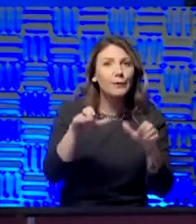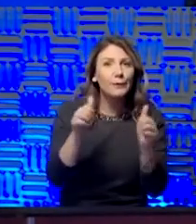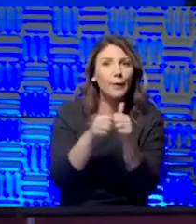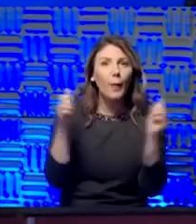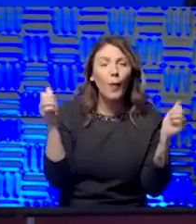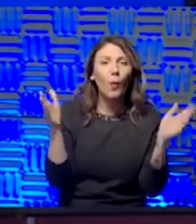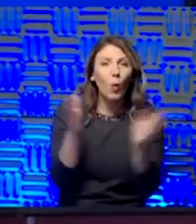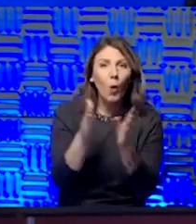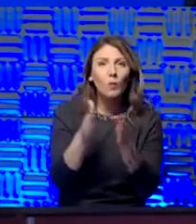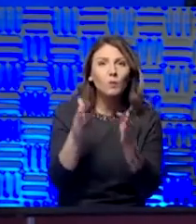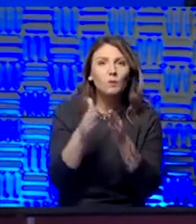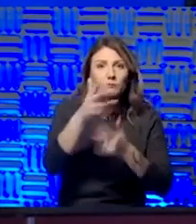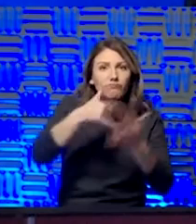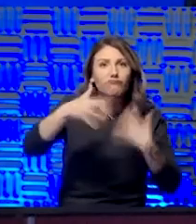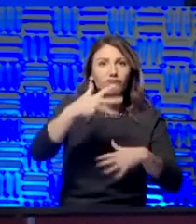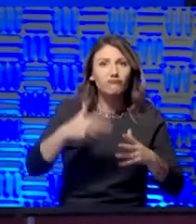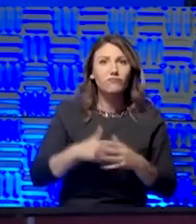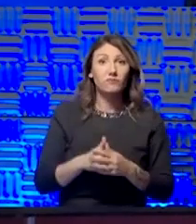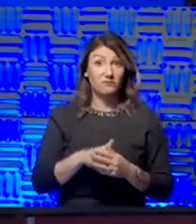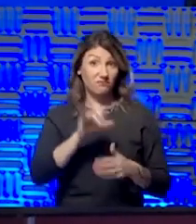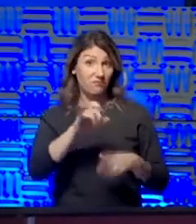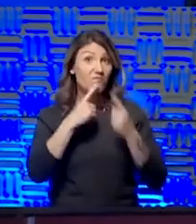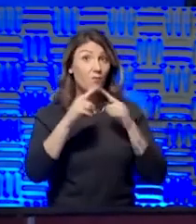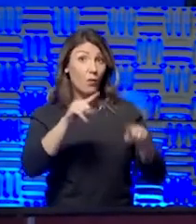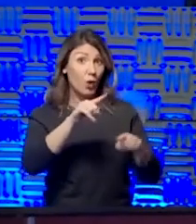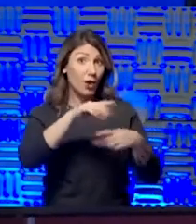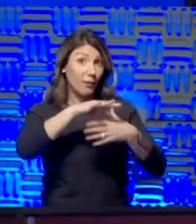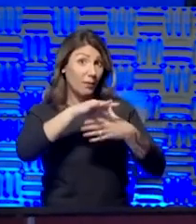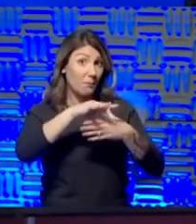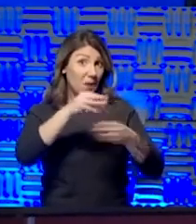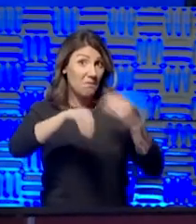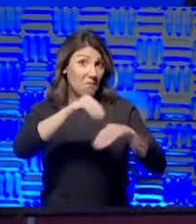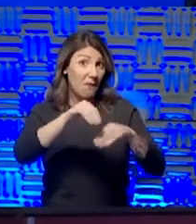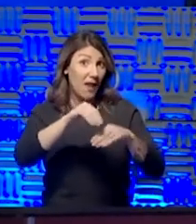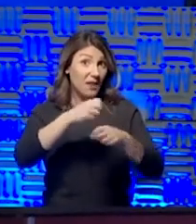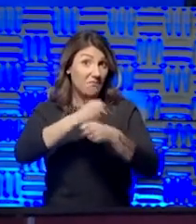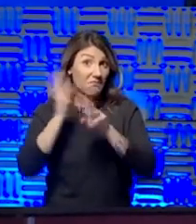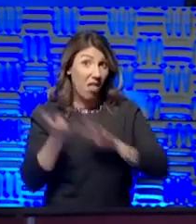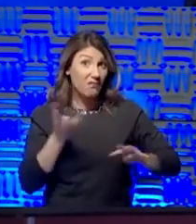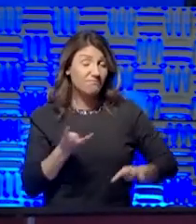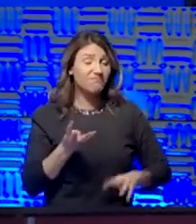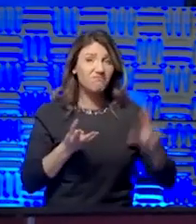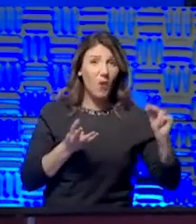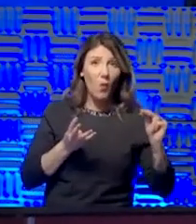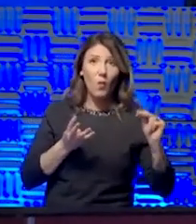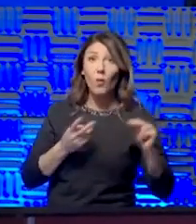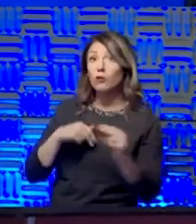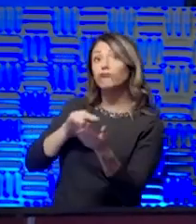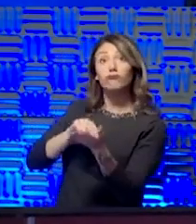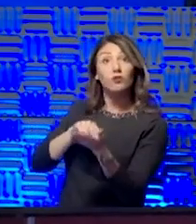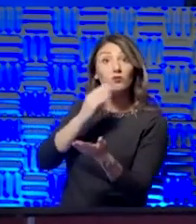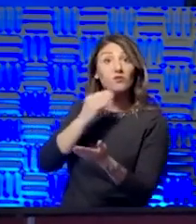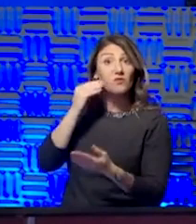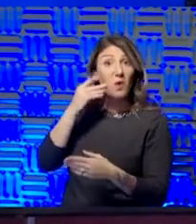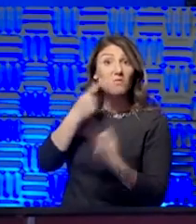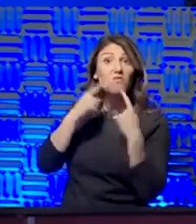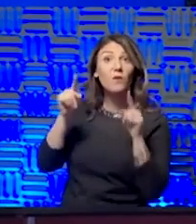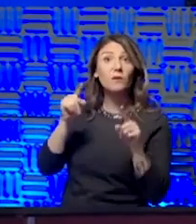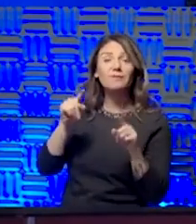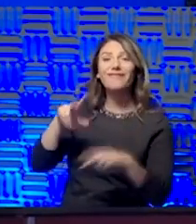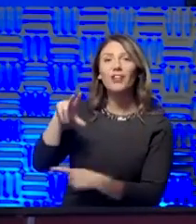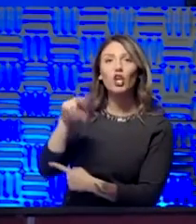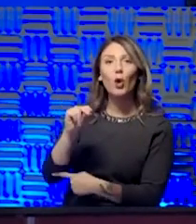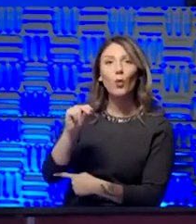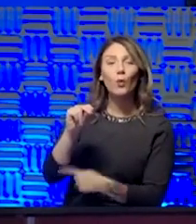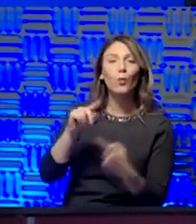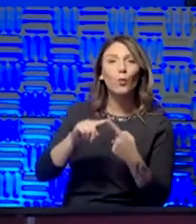see. Did that work in the meatpacking plants? No. Does that work in nursing homes? No. Did that work in churches